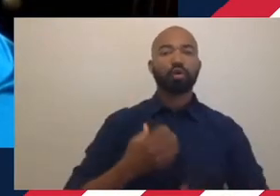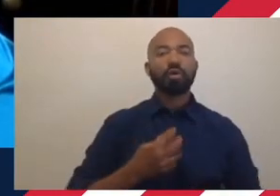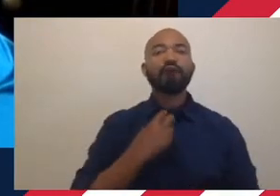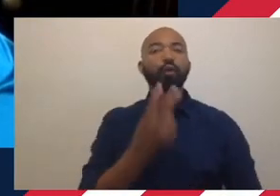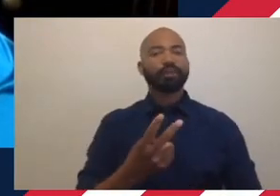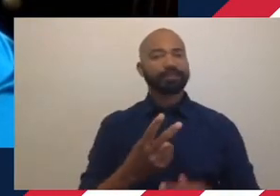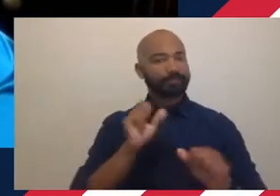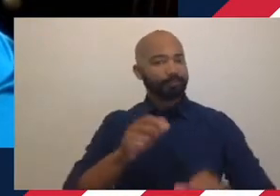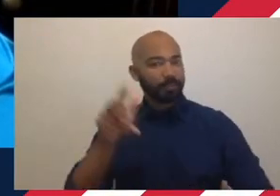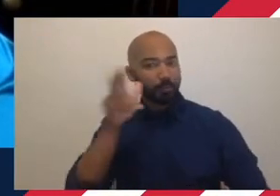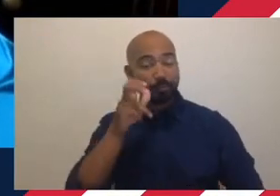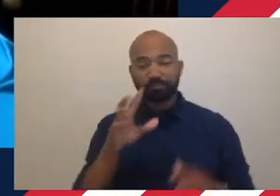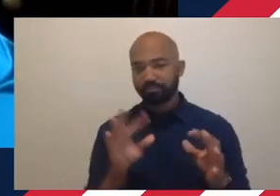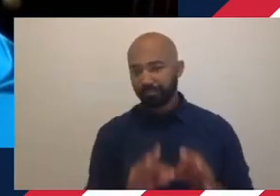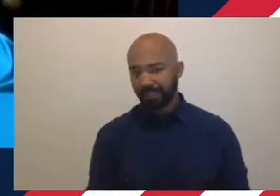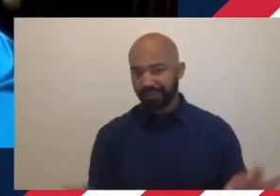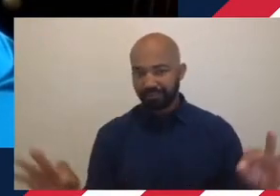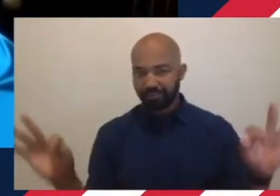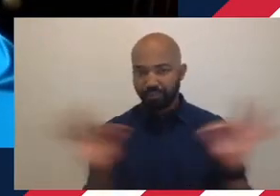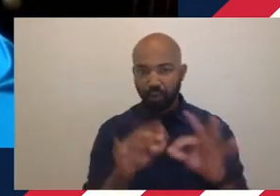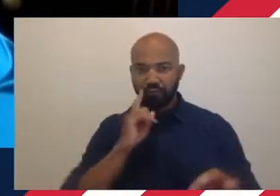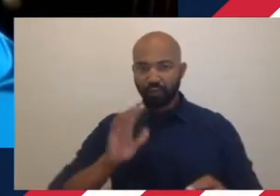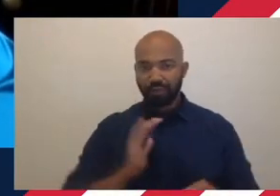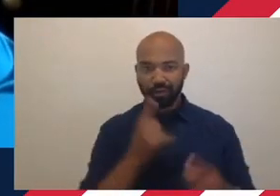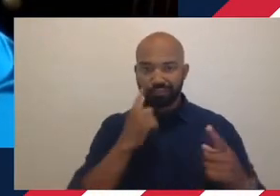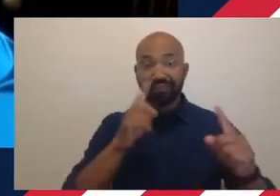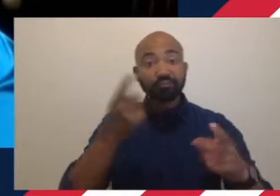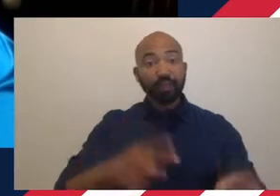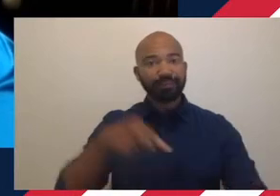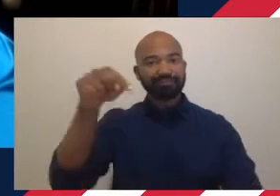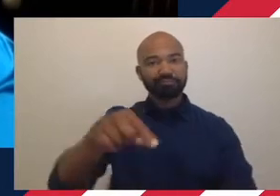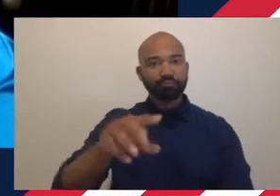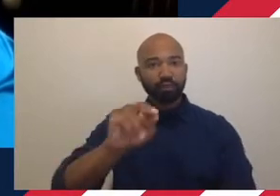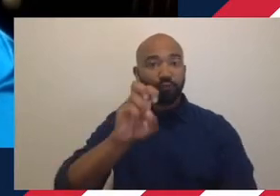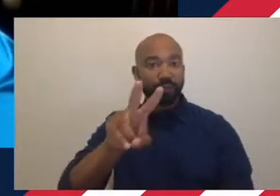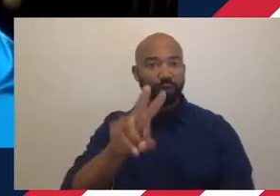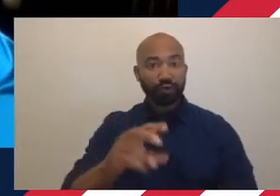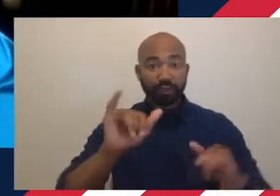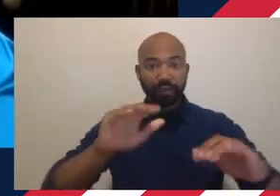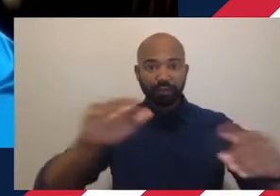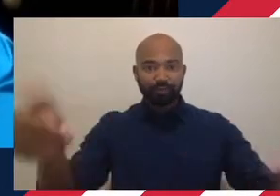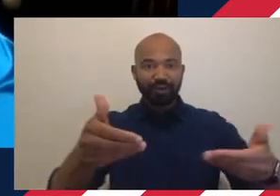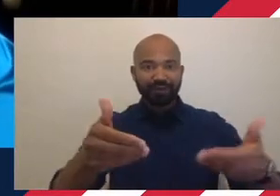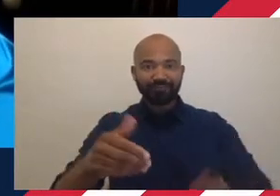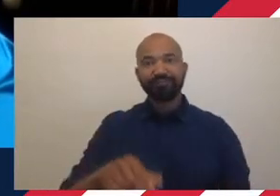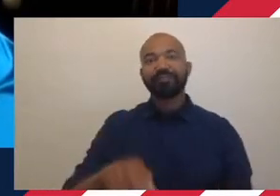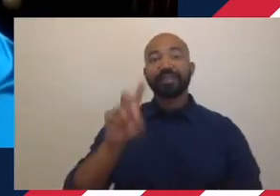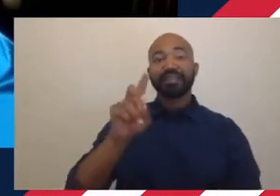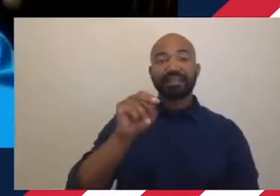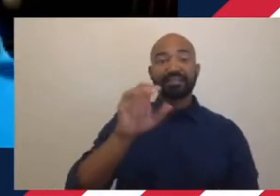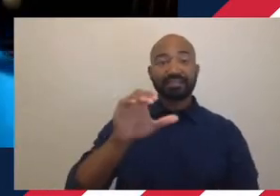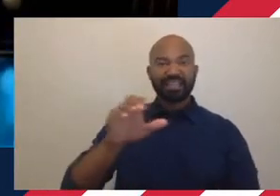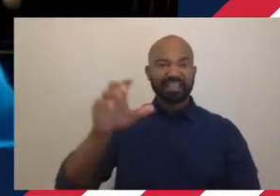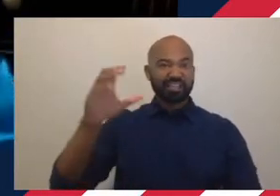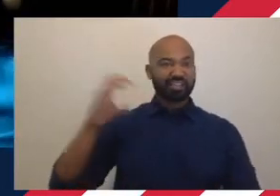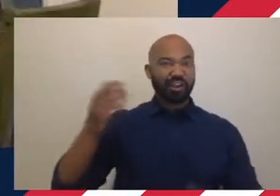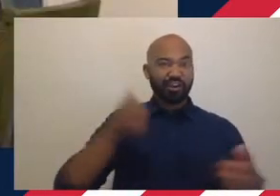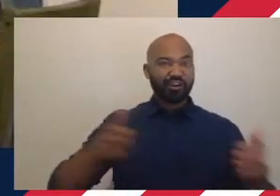of our success in November. Please join me in welcoming DNC Chair Tom